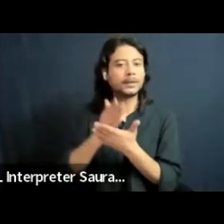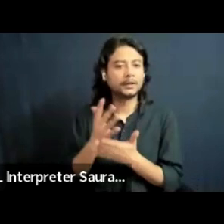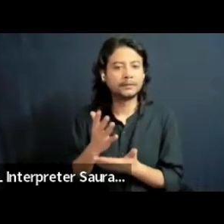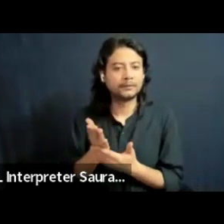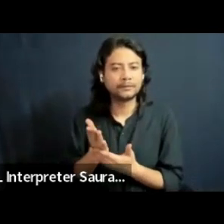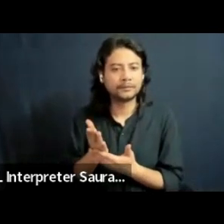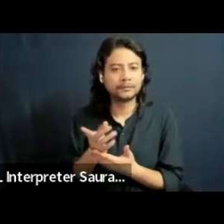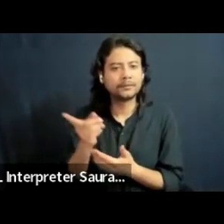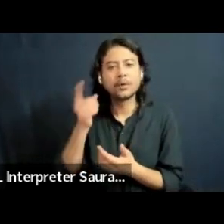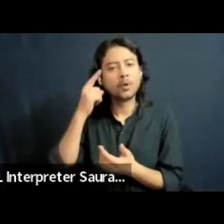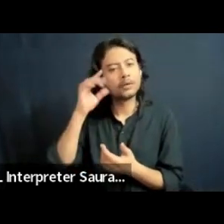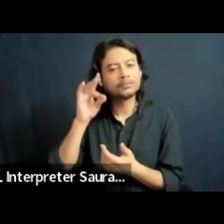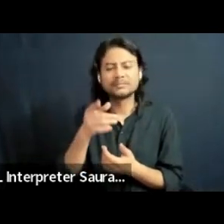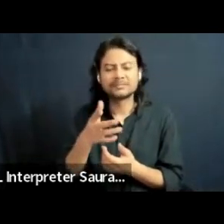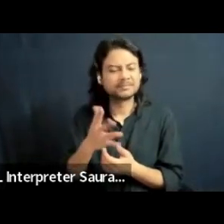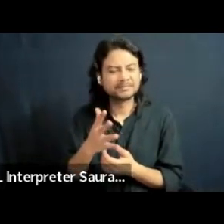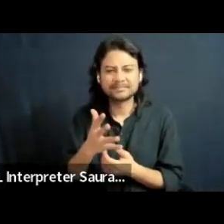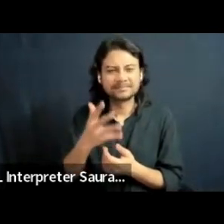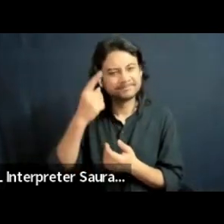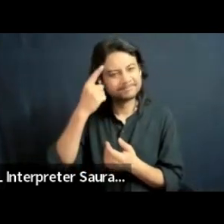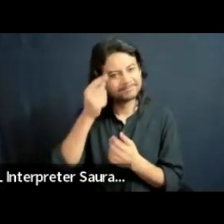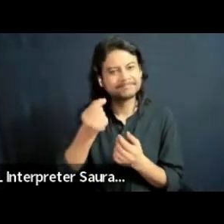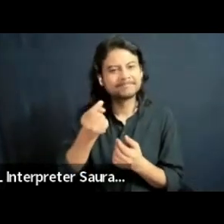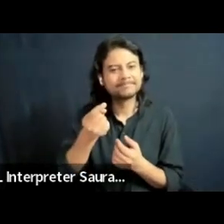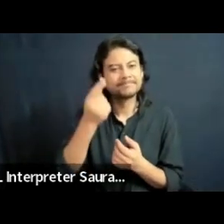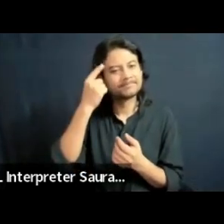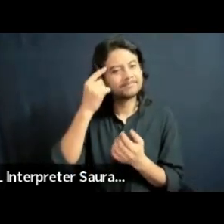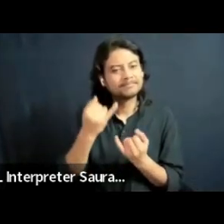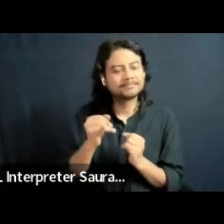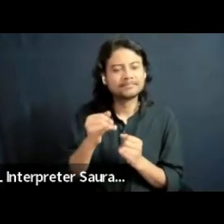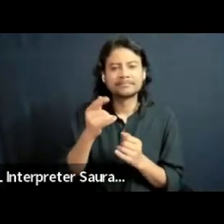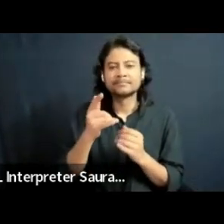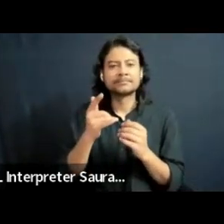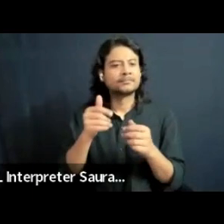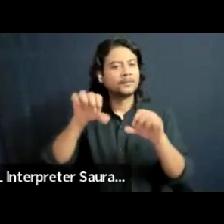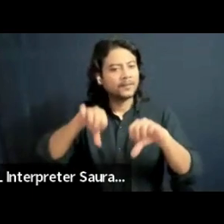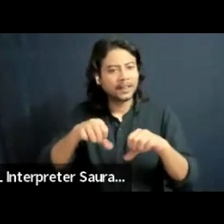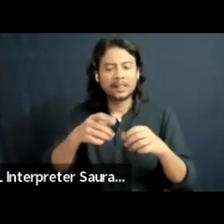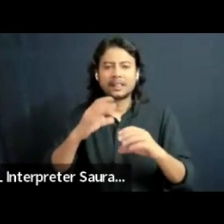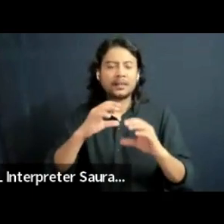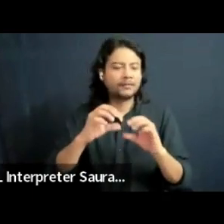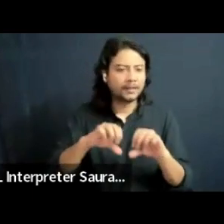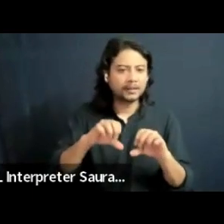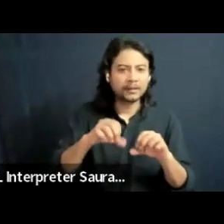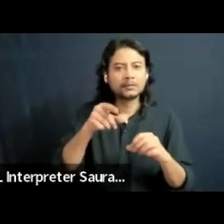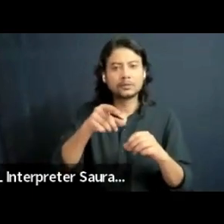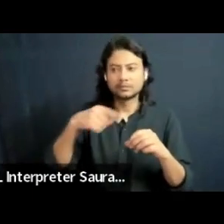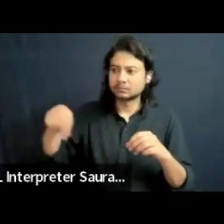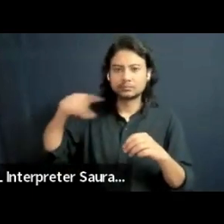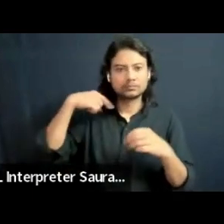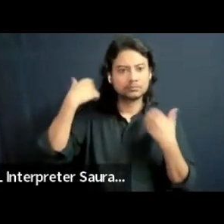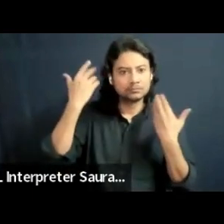why invest in this child? That has been our reasoning. And therefore, the